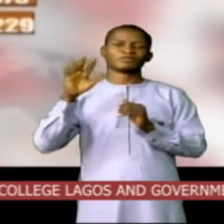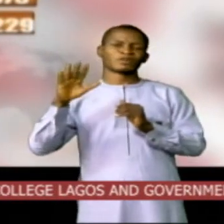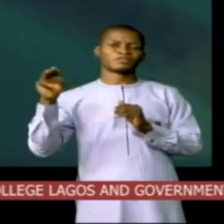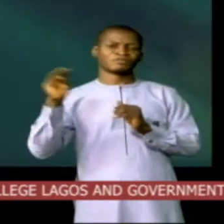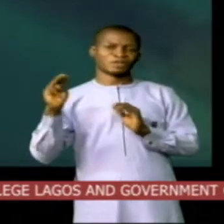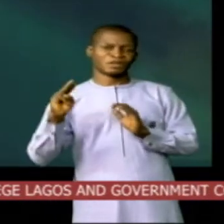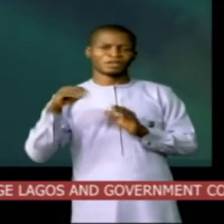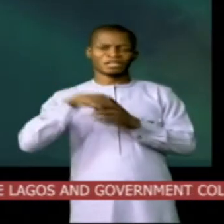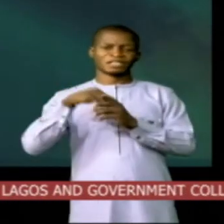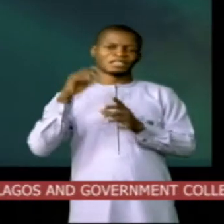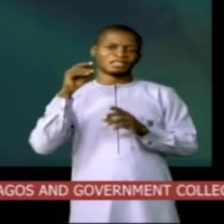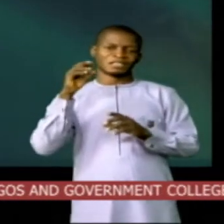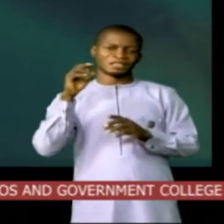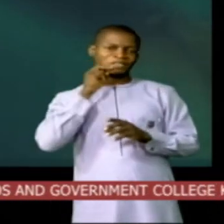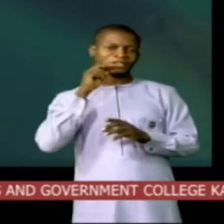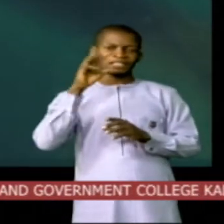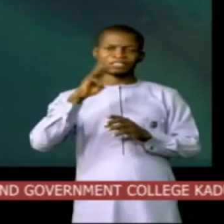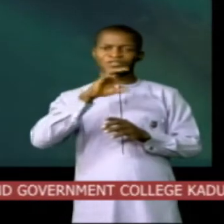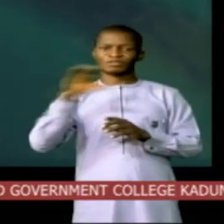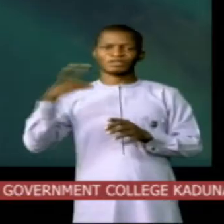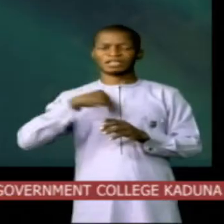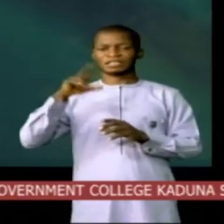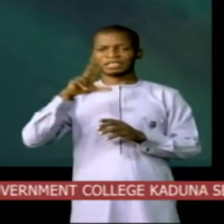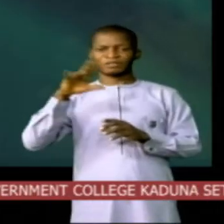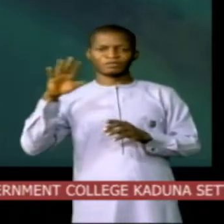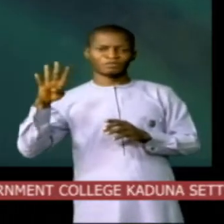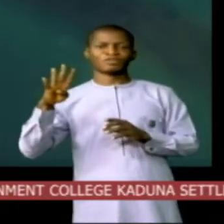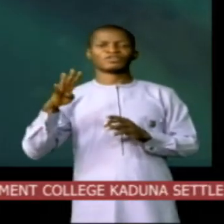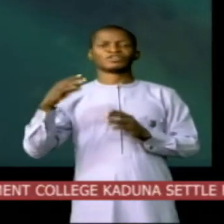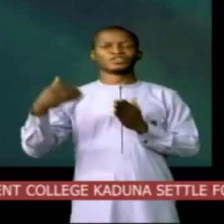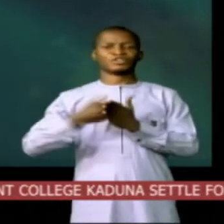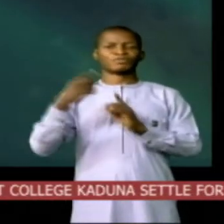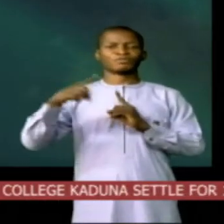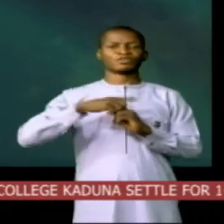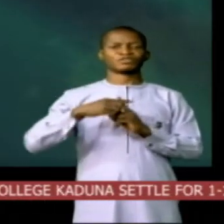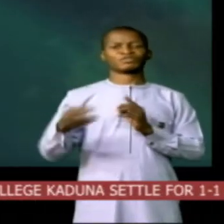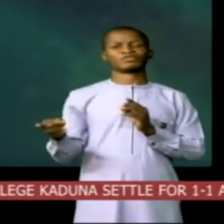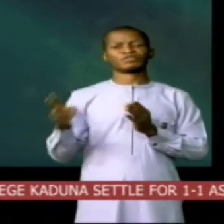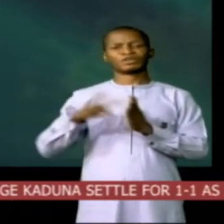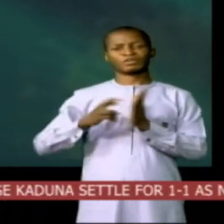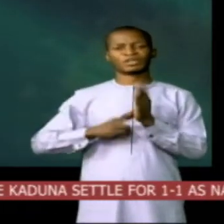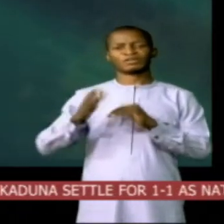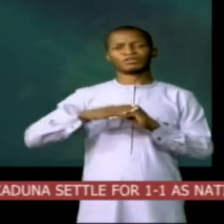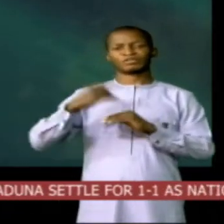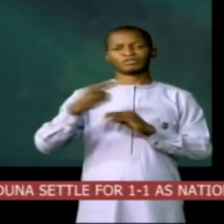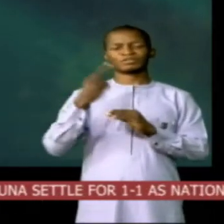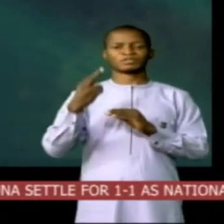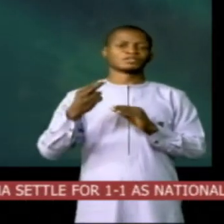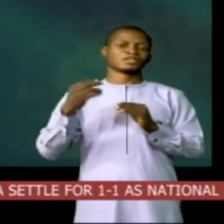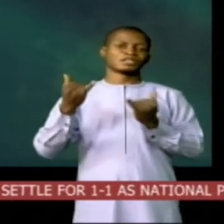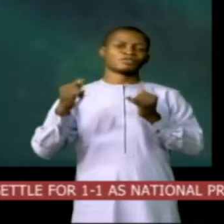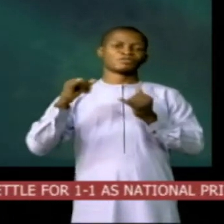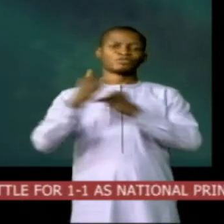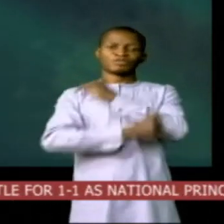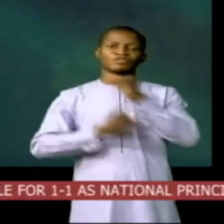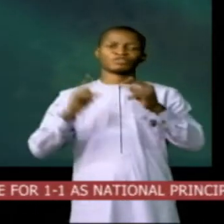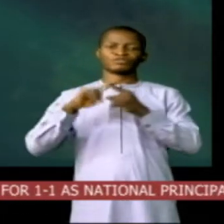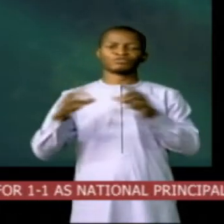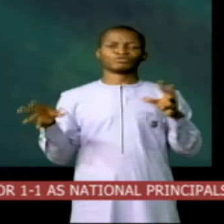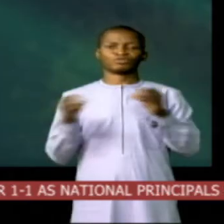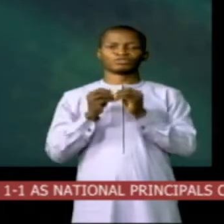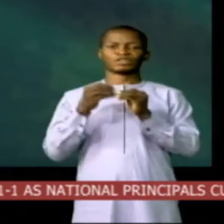Nigeria, 634 new confirmed cases were recorded on Thursday, raising the country's total caseload